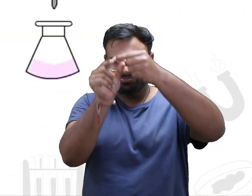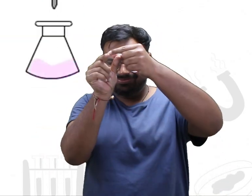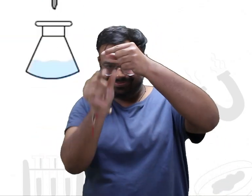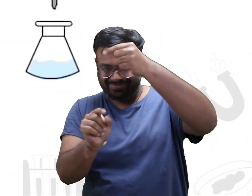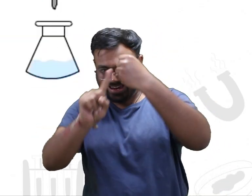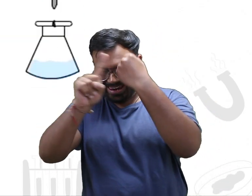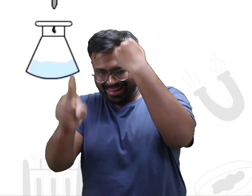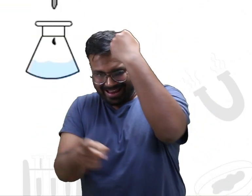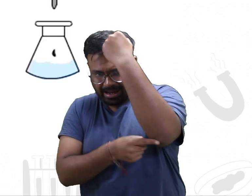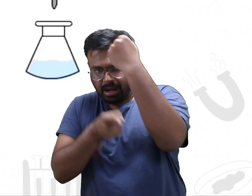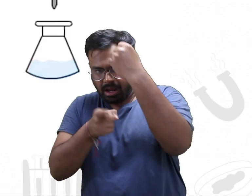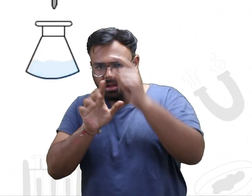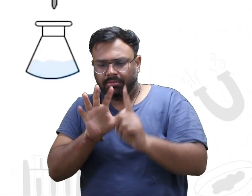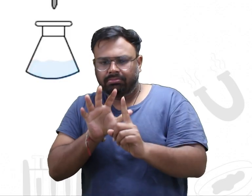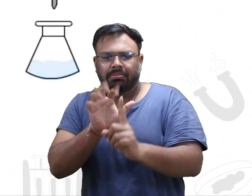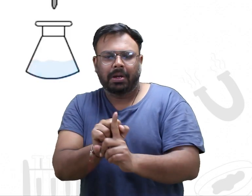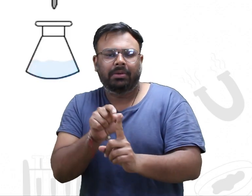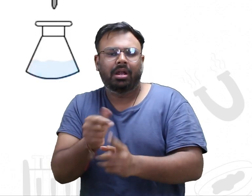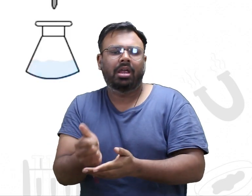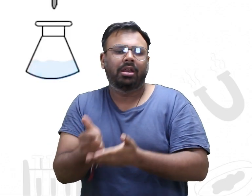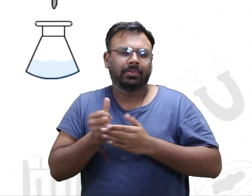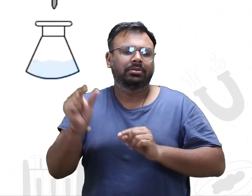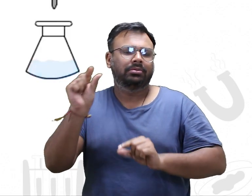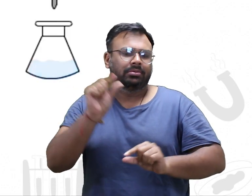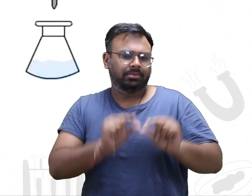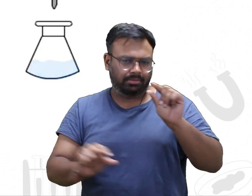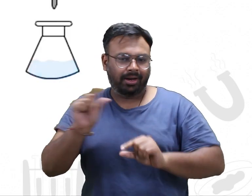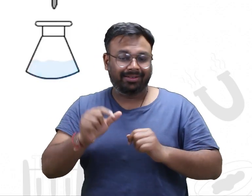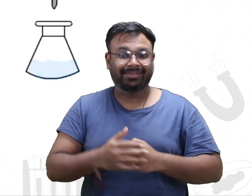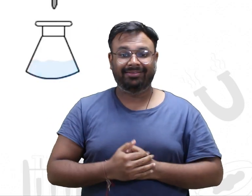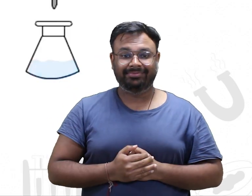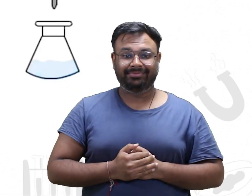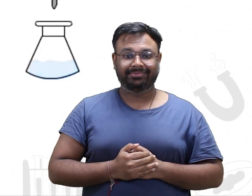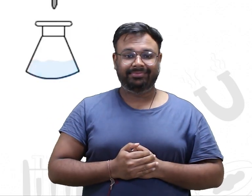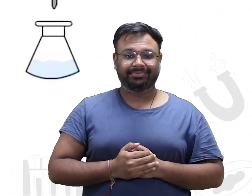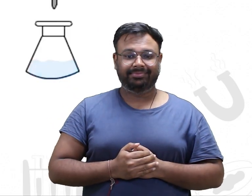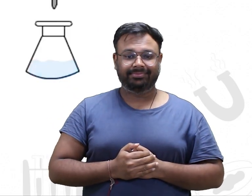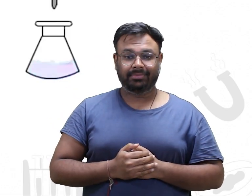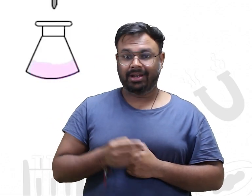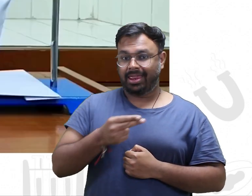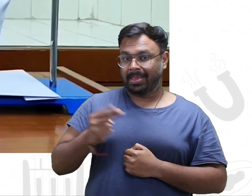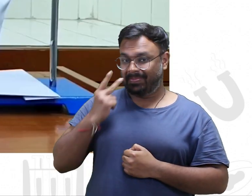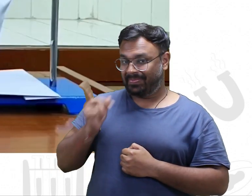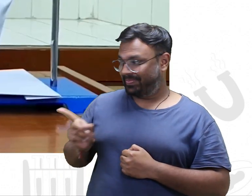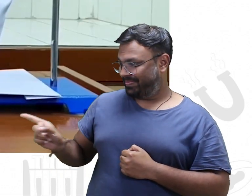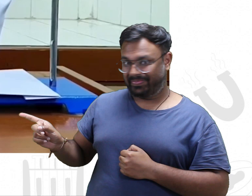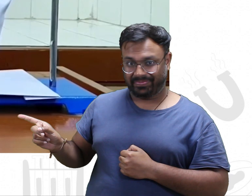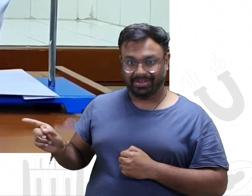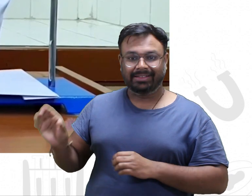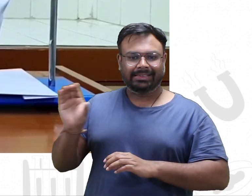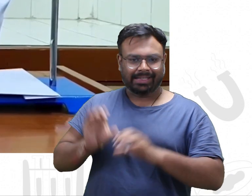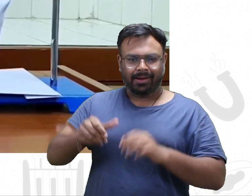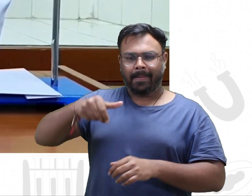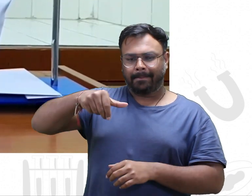method is used. The following materials under reagents are required for the titration experiment: silver nitrate,